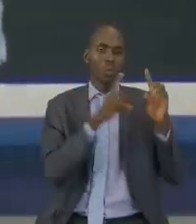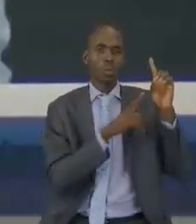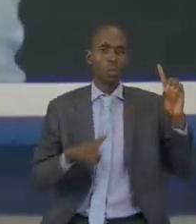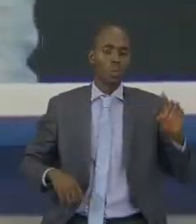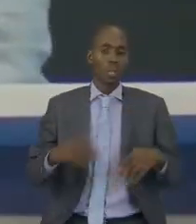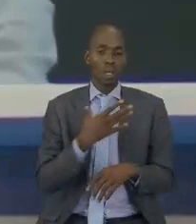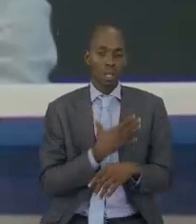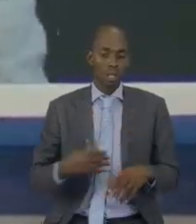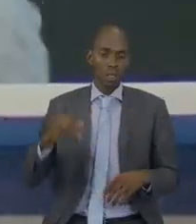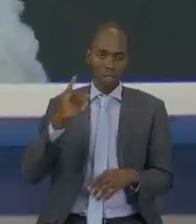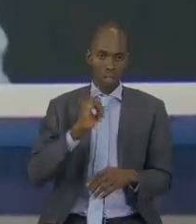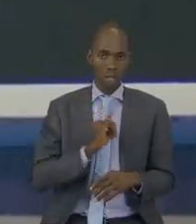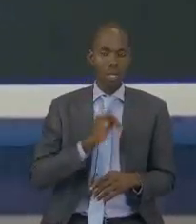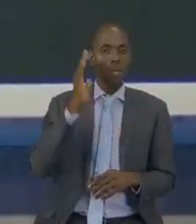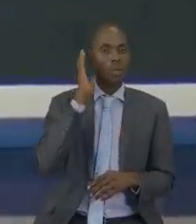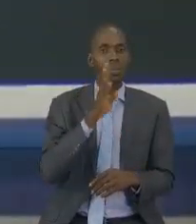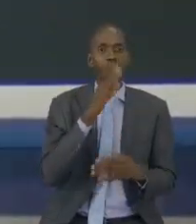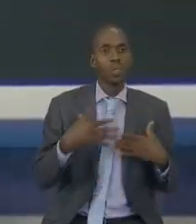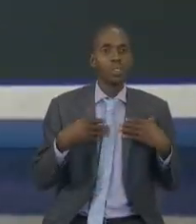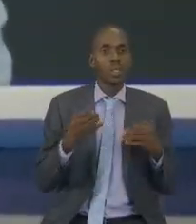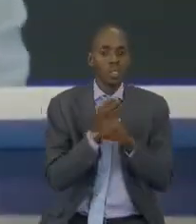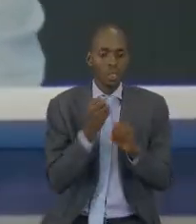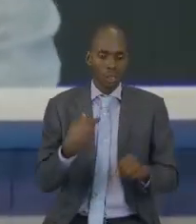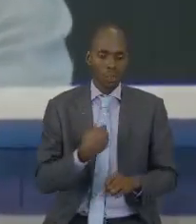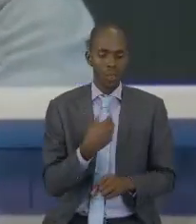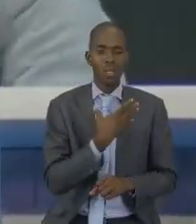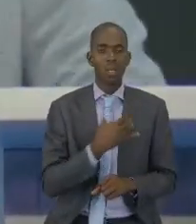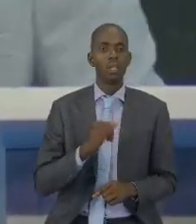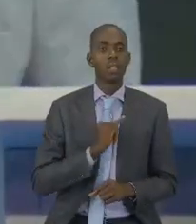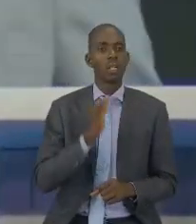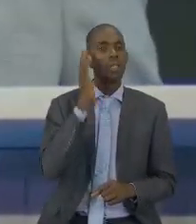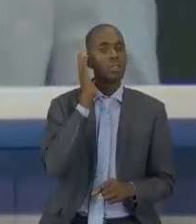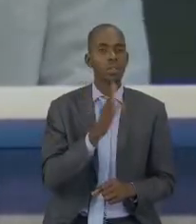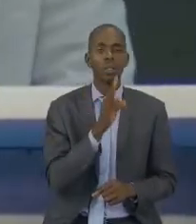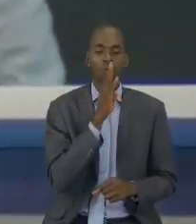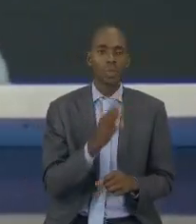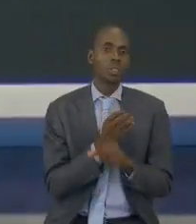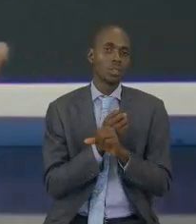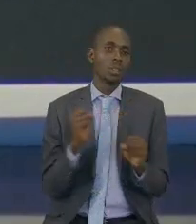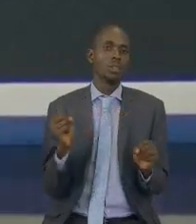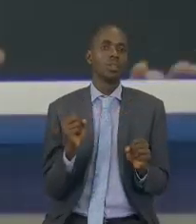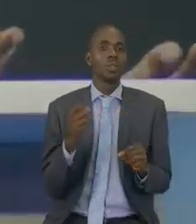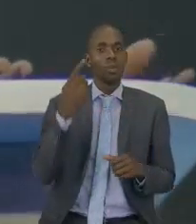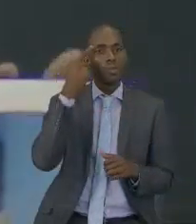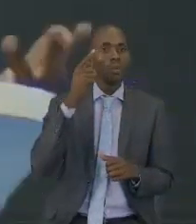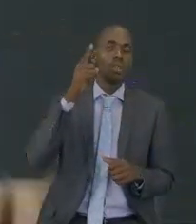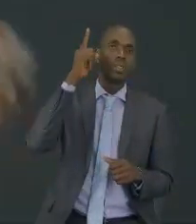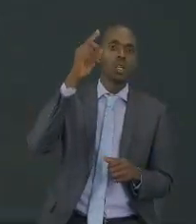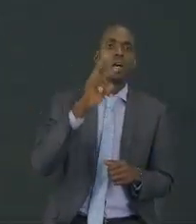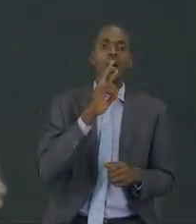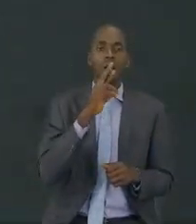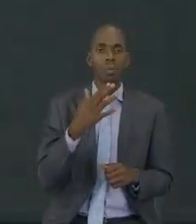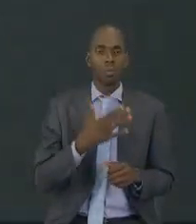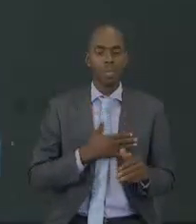I shall be healed. Save me, and I shall be saved. For thou